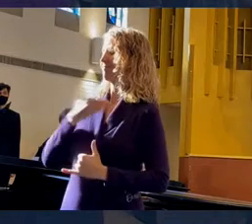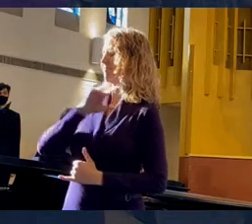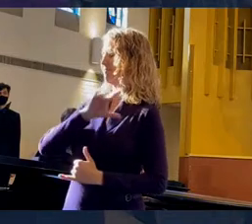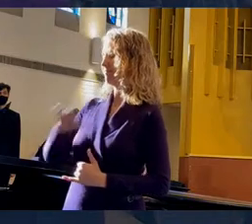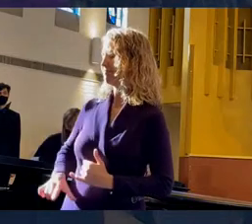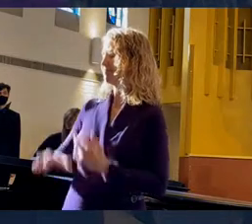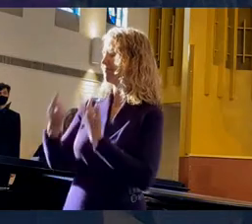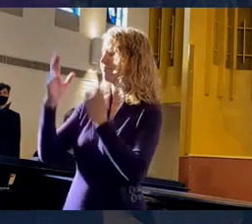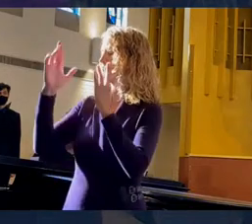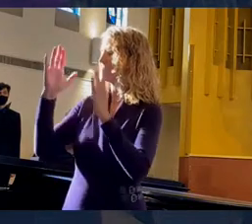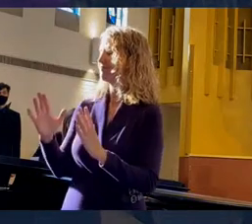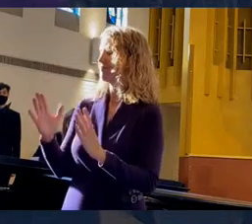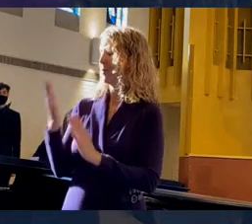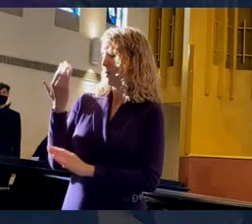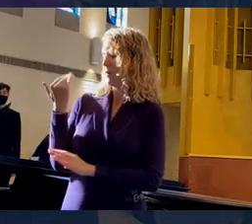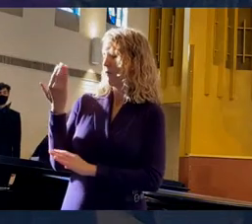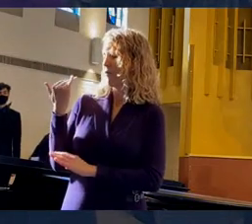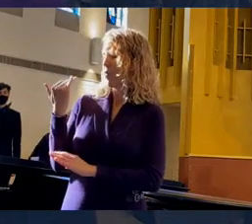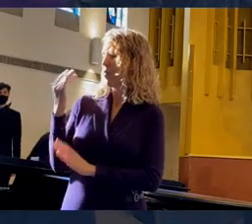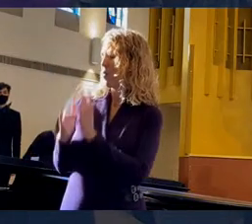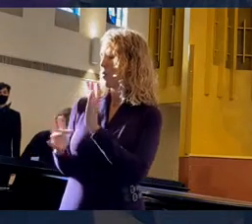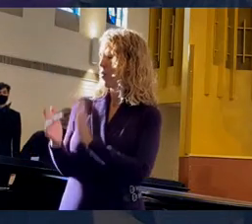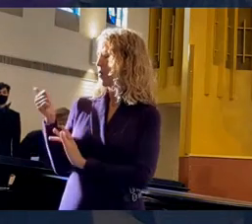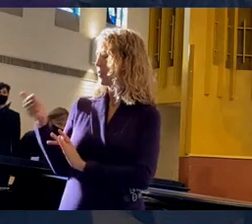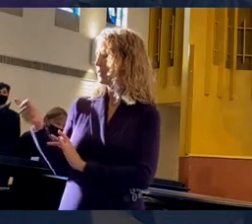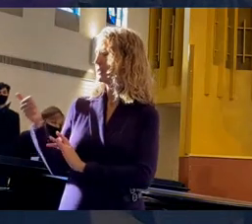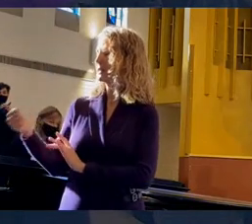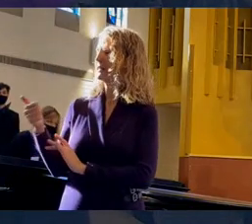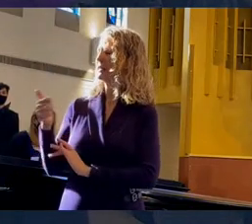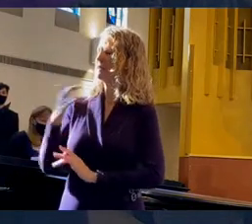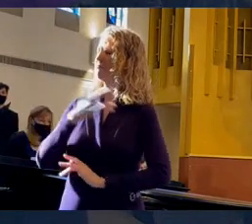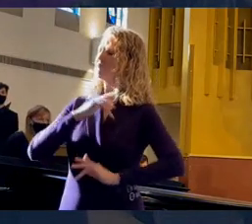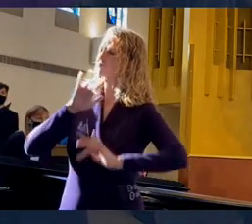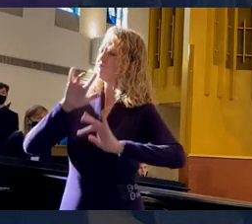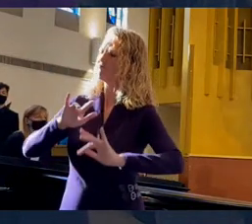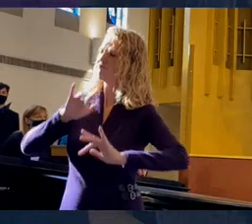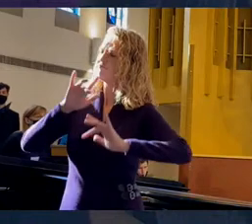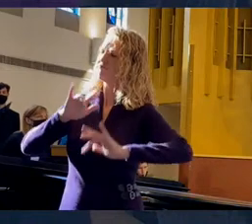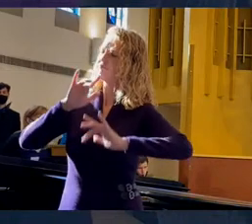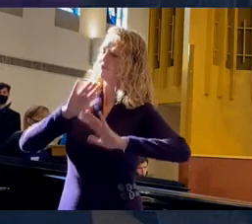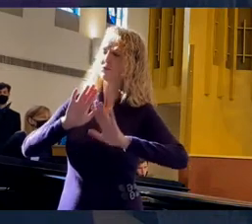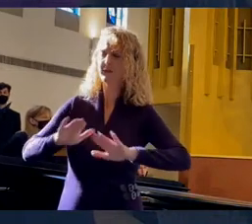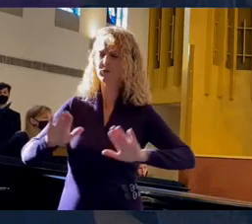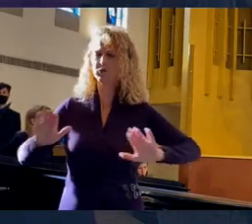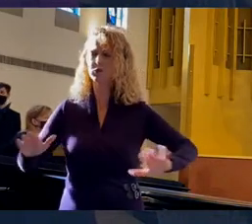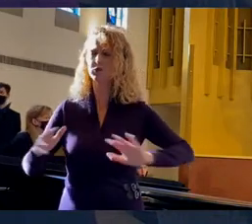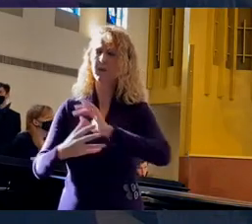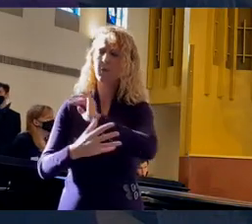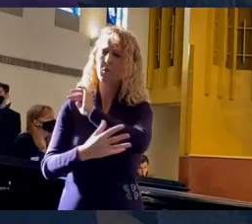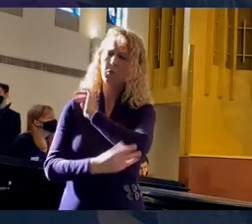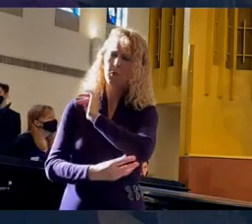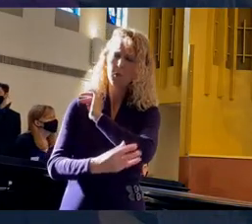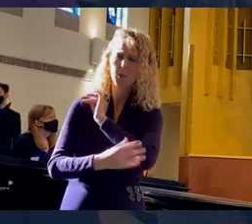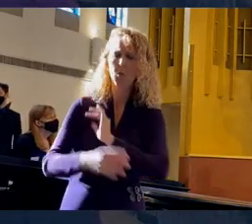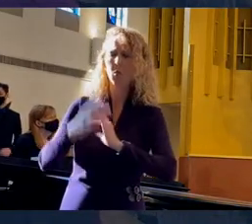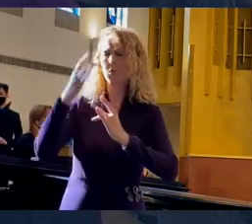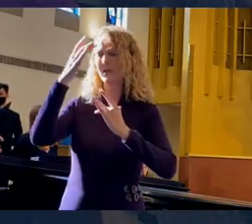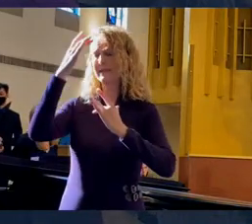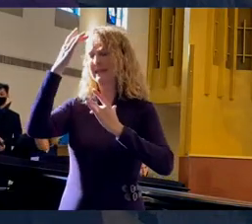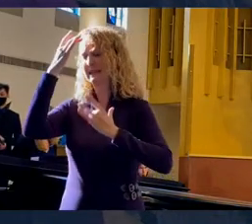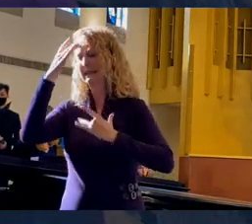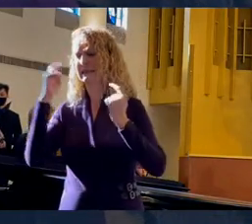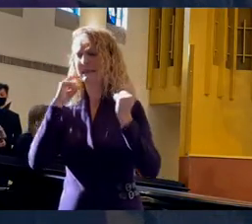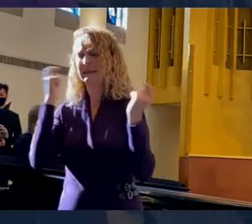always showed compassion for children and for the poor, for the sick and for sinners, and he became a neighbor to the oppressed